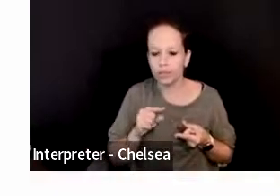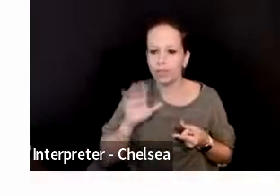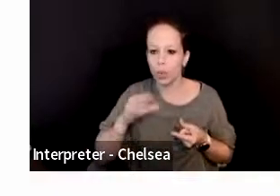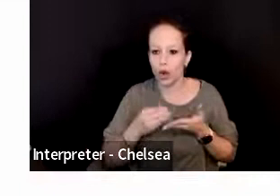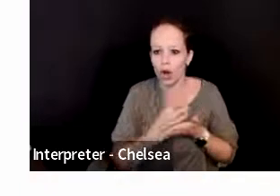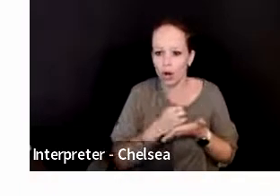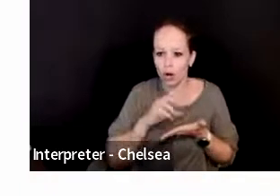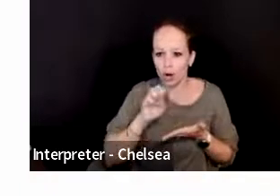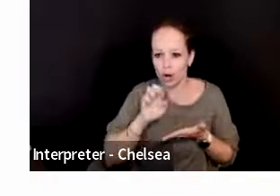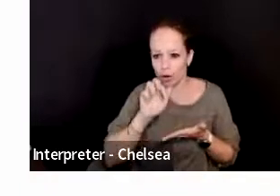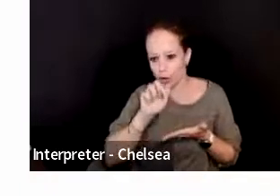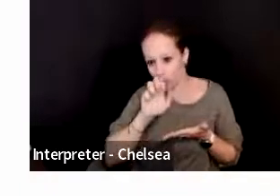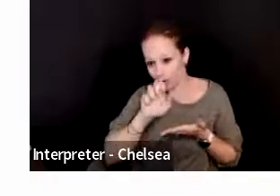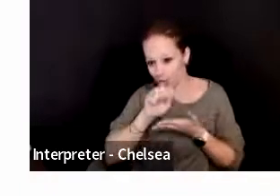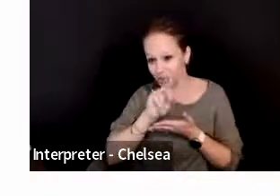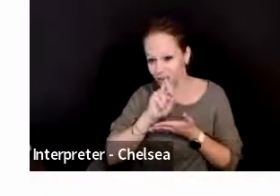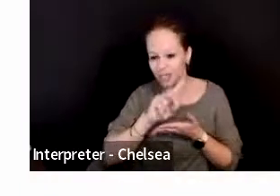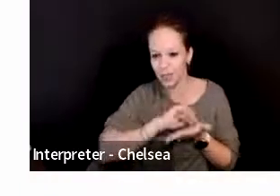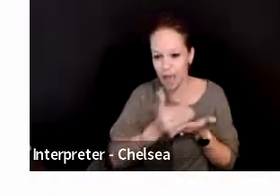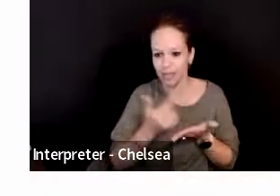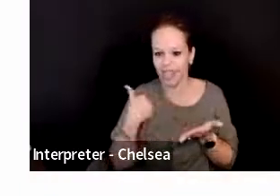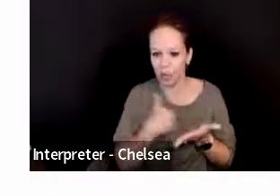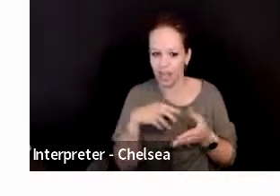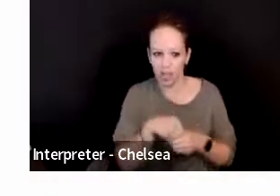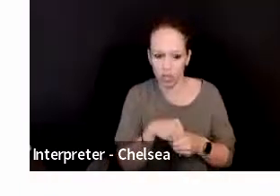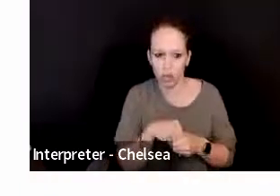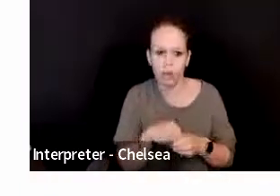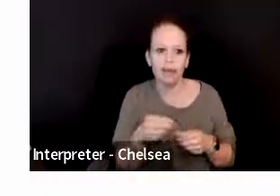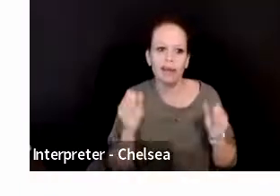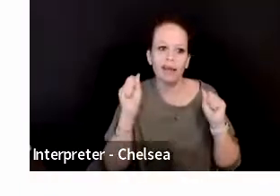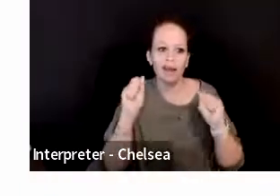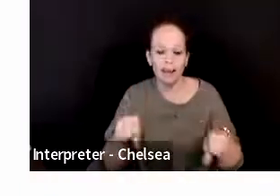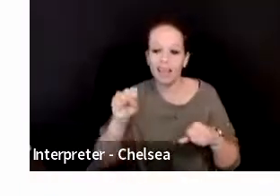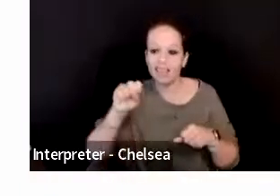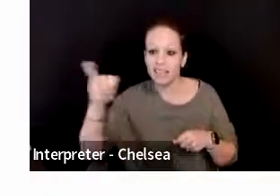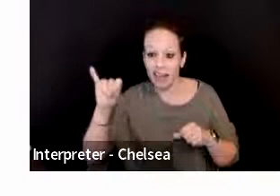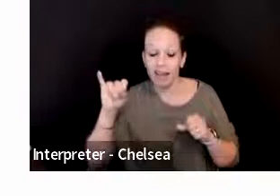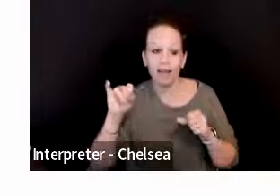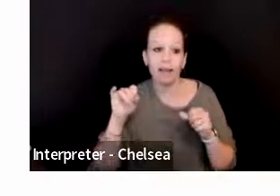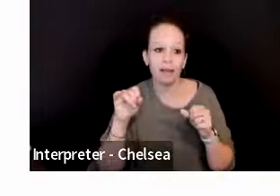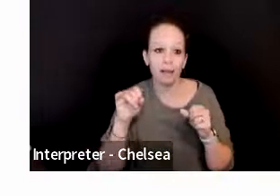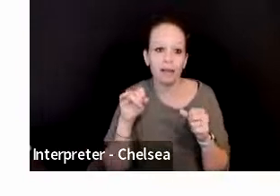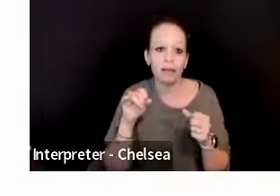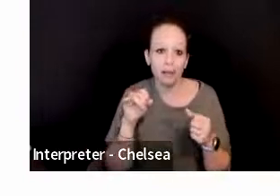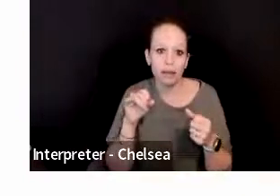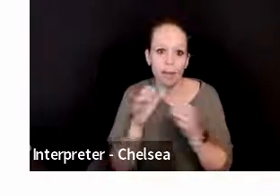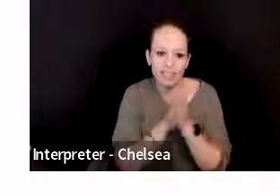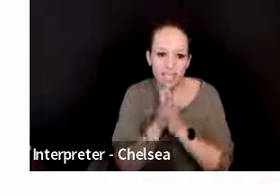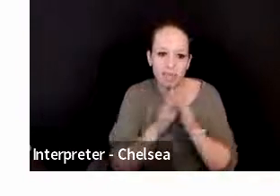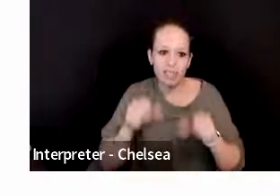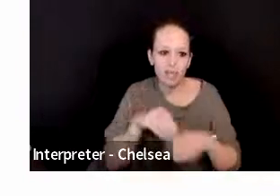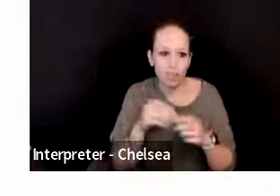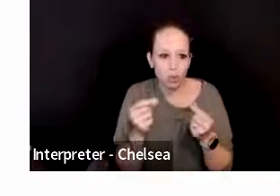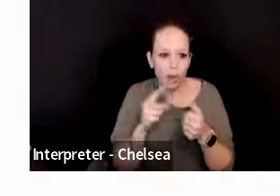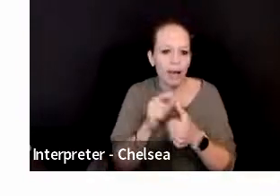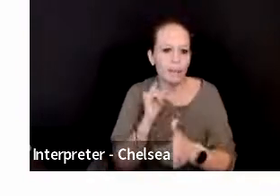work incentives include impairment-related work expenses, blind work expenses, student